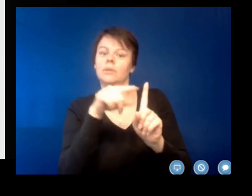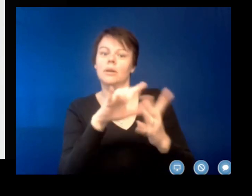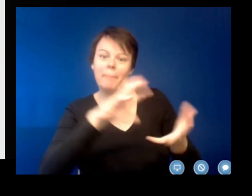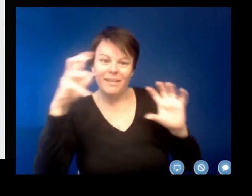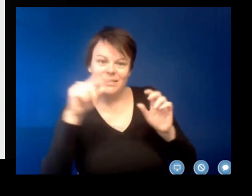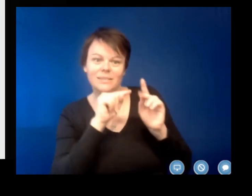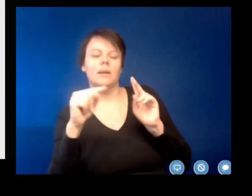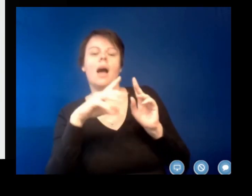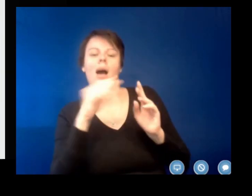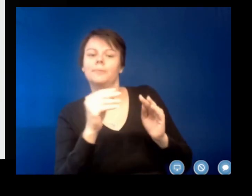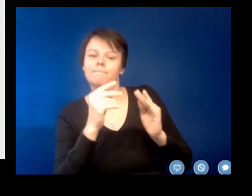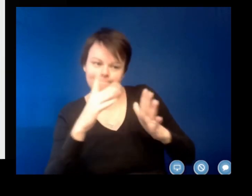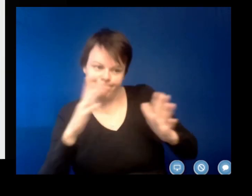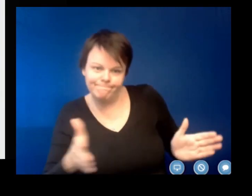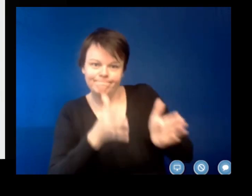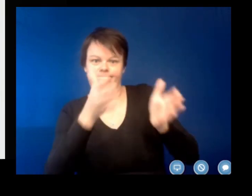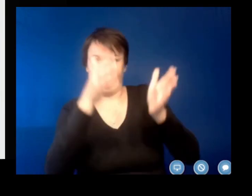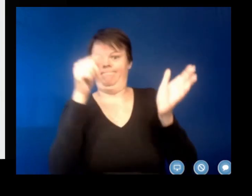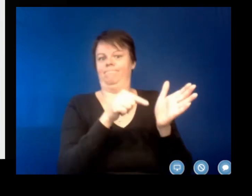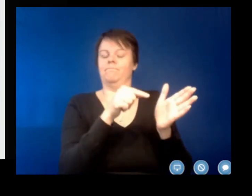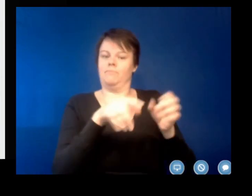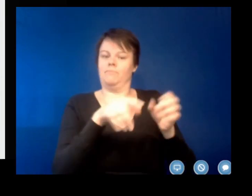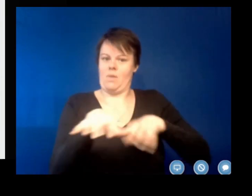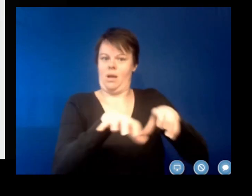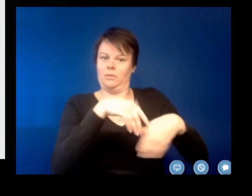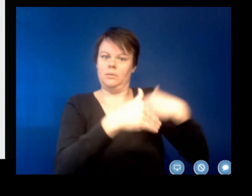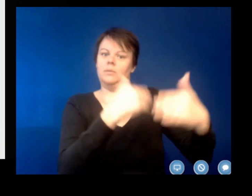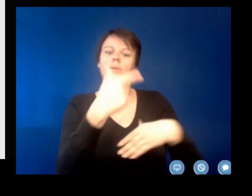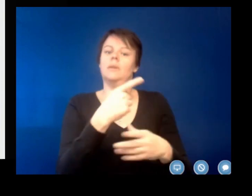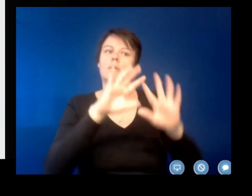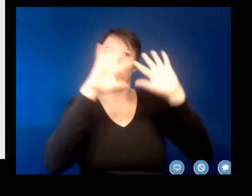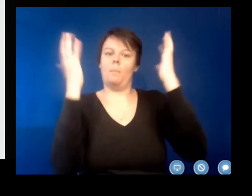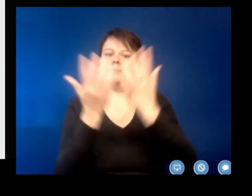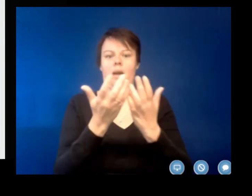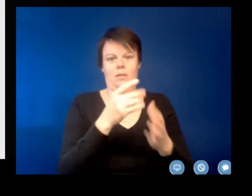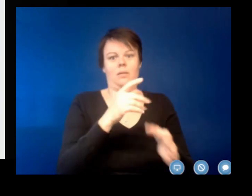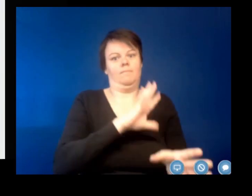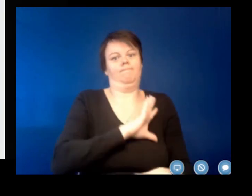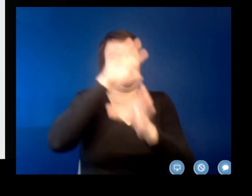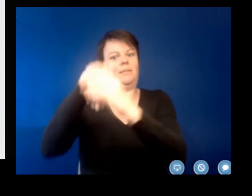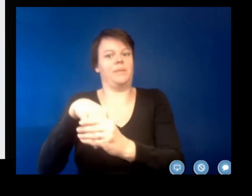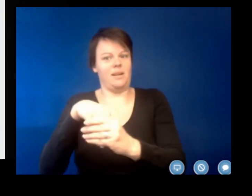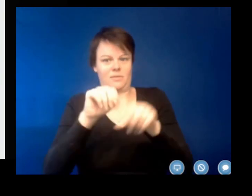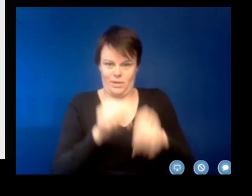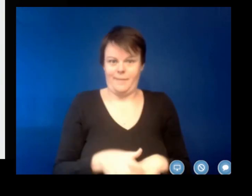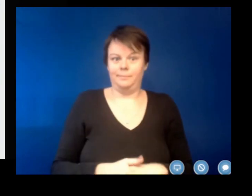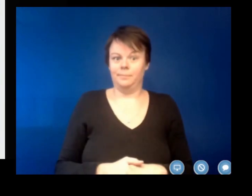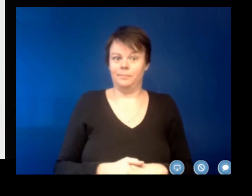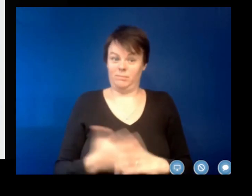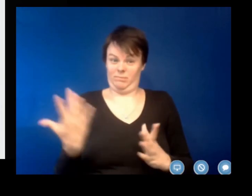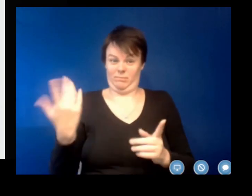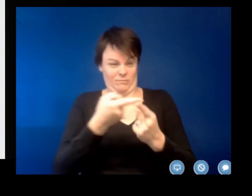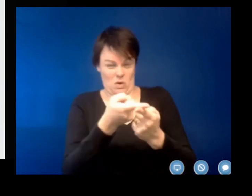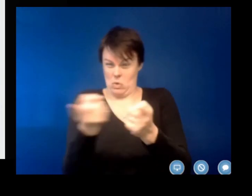these students show an orientation on abstract spaces and on dealing with complexity. They